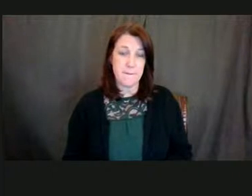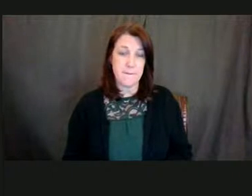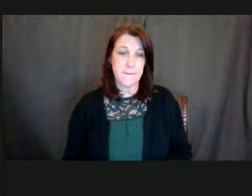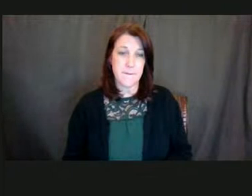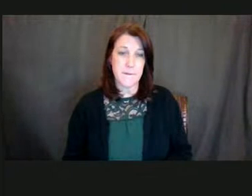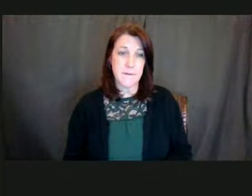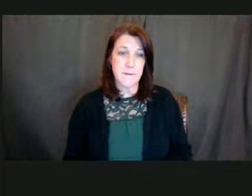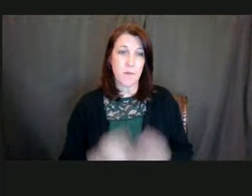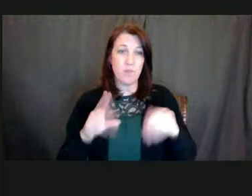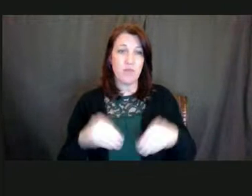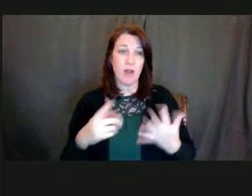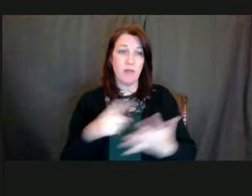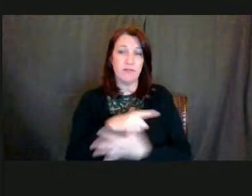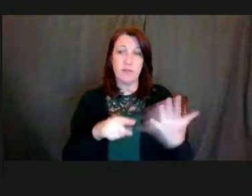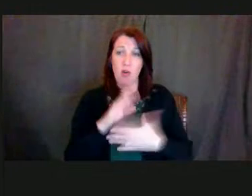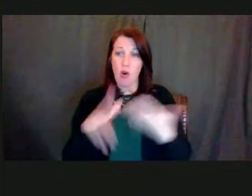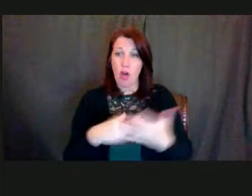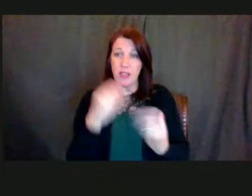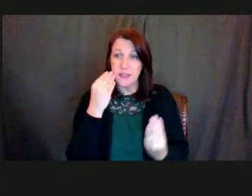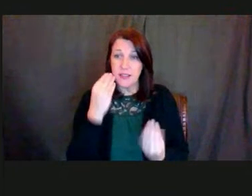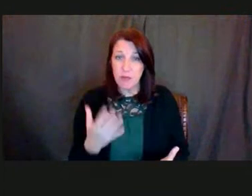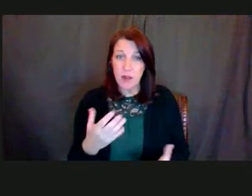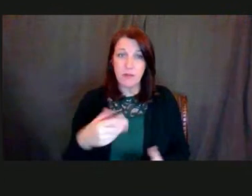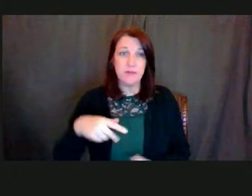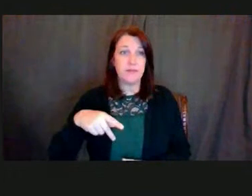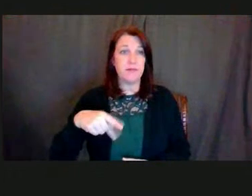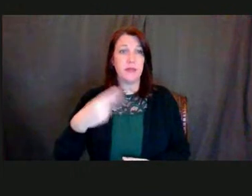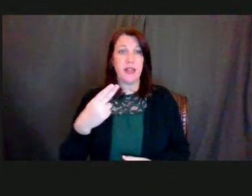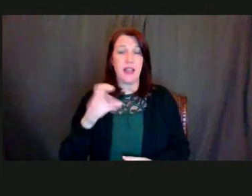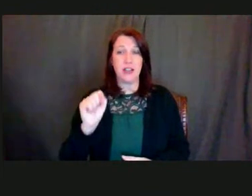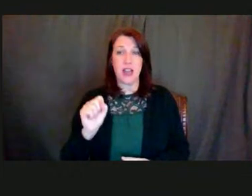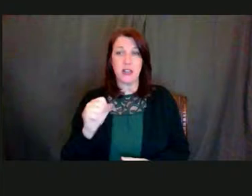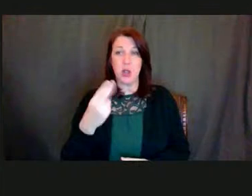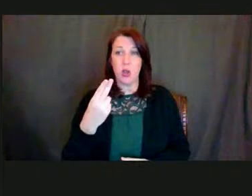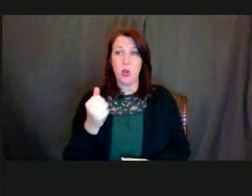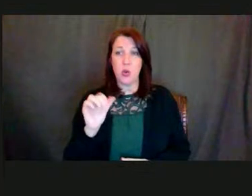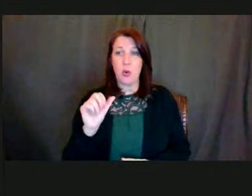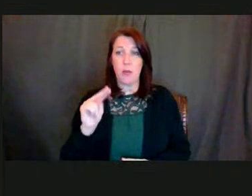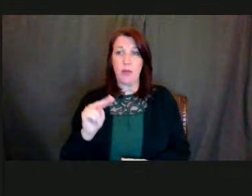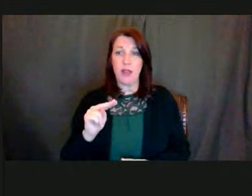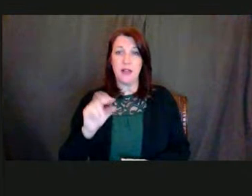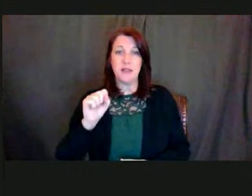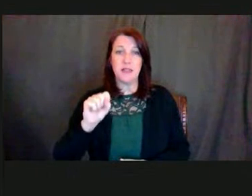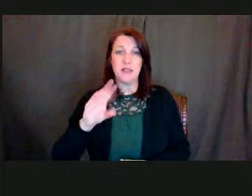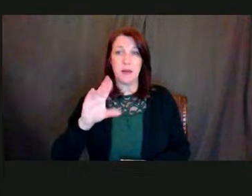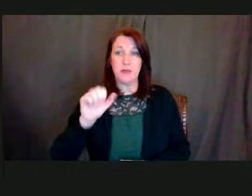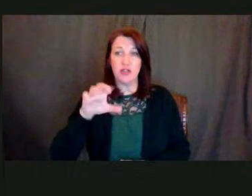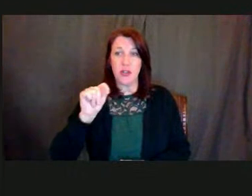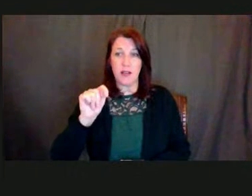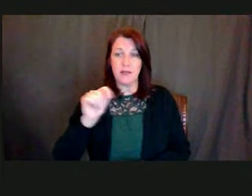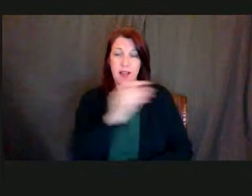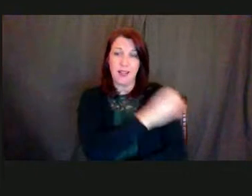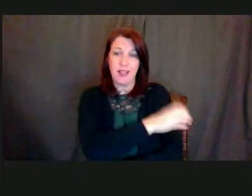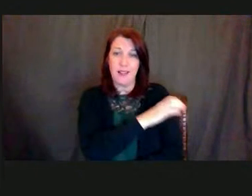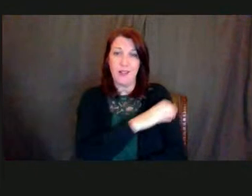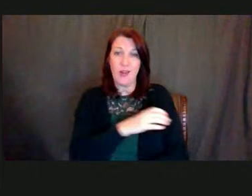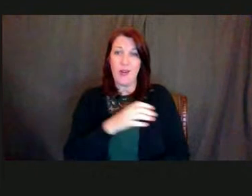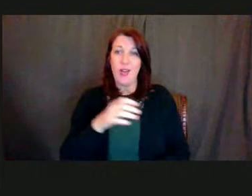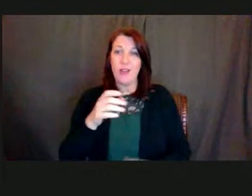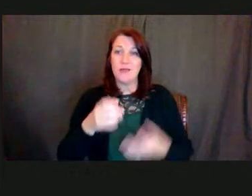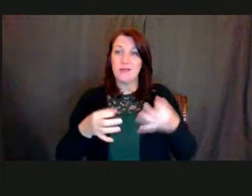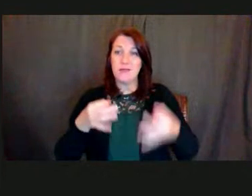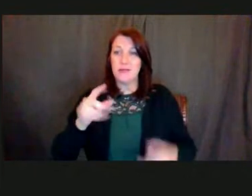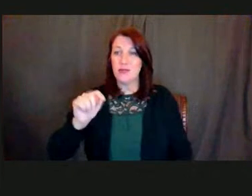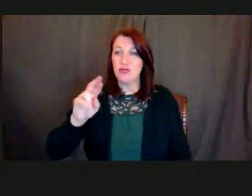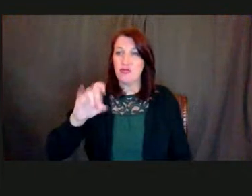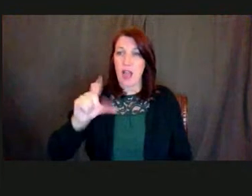You'll provide all of this information on the PHS Human Subjects and Clinical Trials Information Form. And this is in section 2